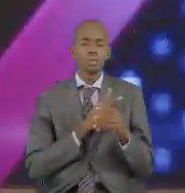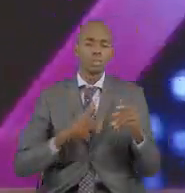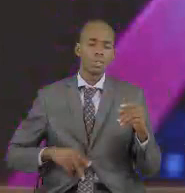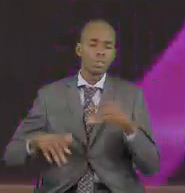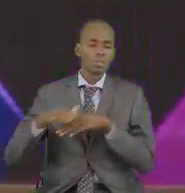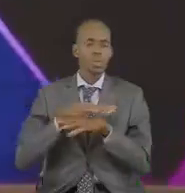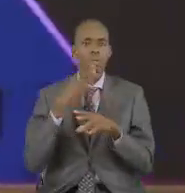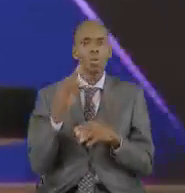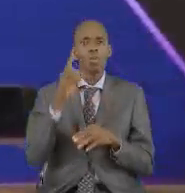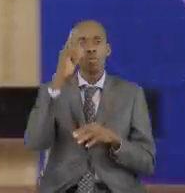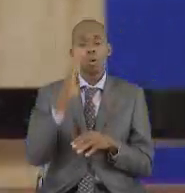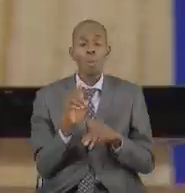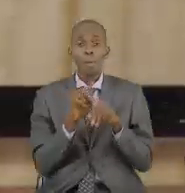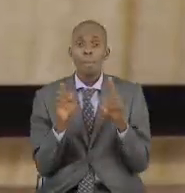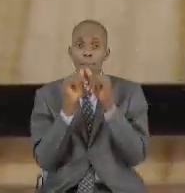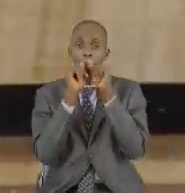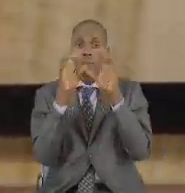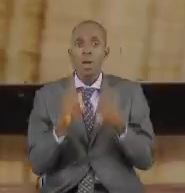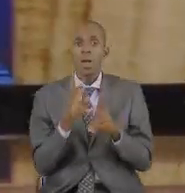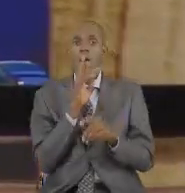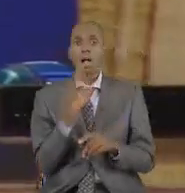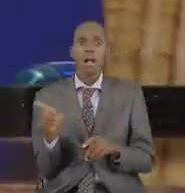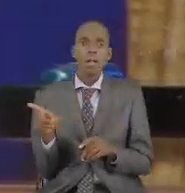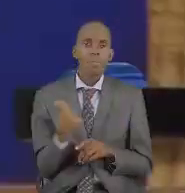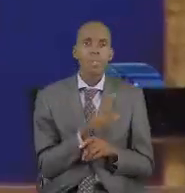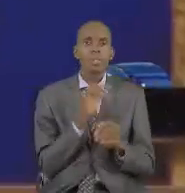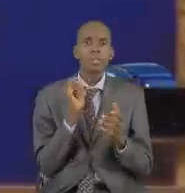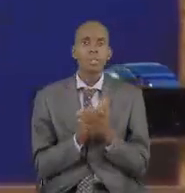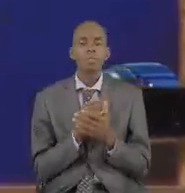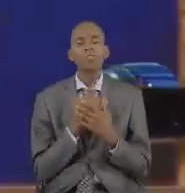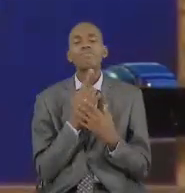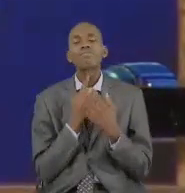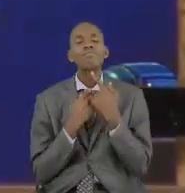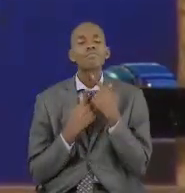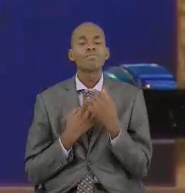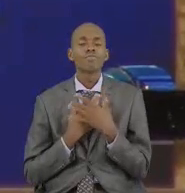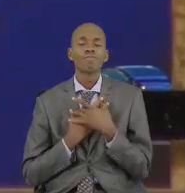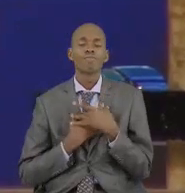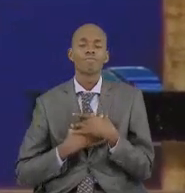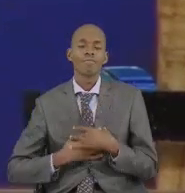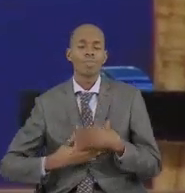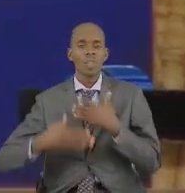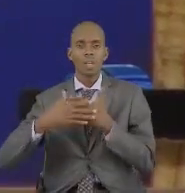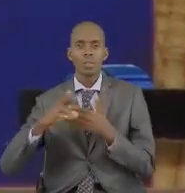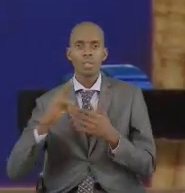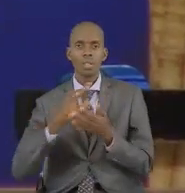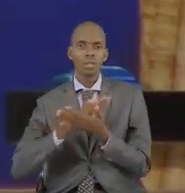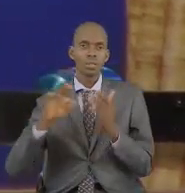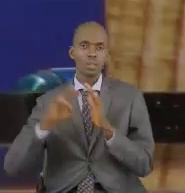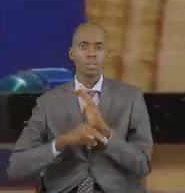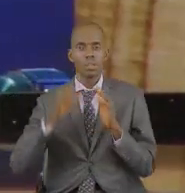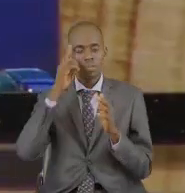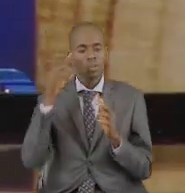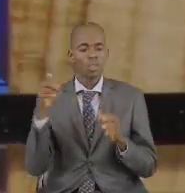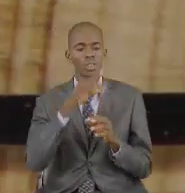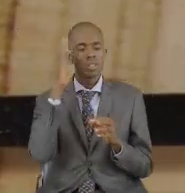blessed are they that do thirst and hunger after righteousness, for they shall be filled.